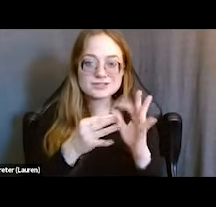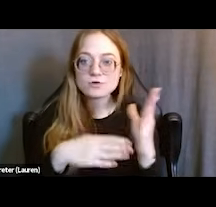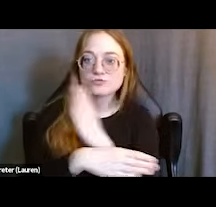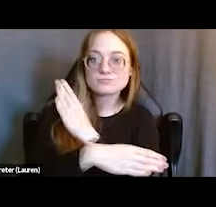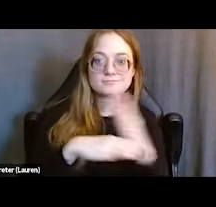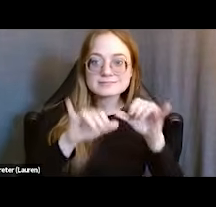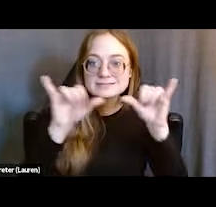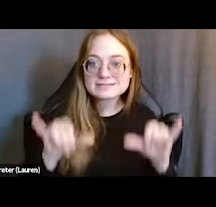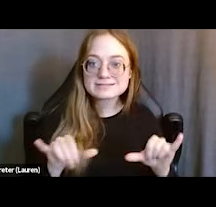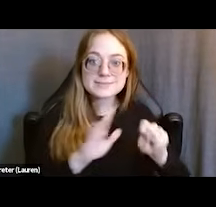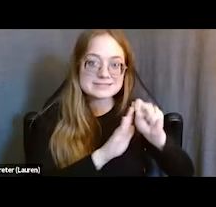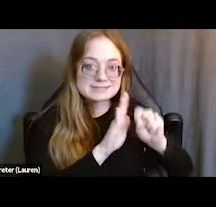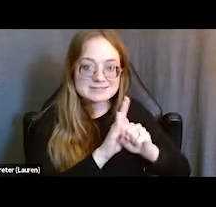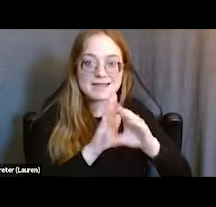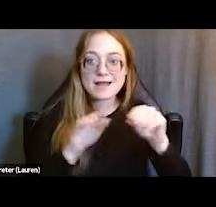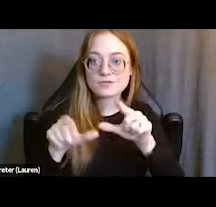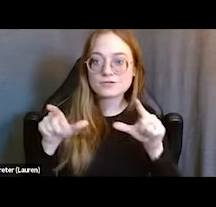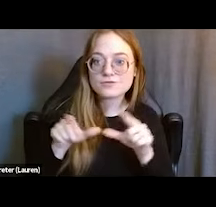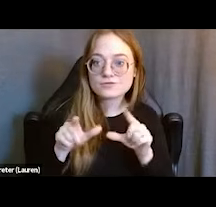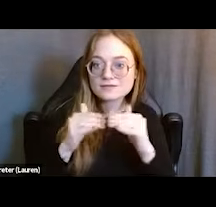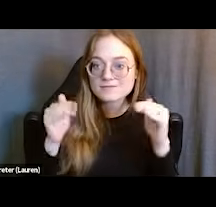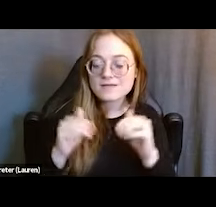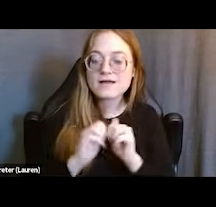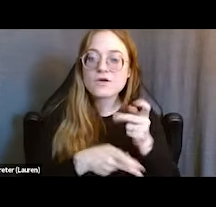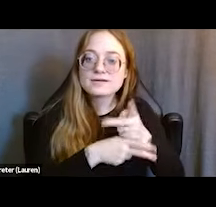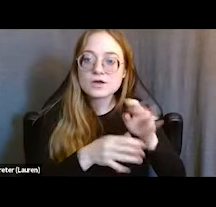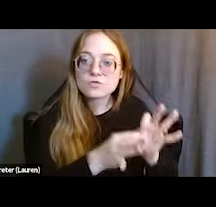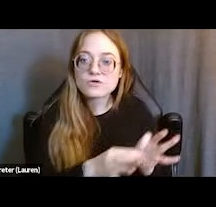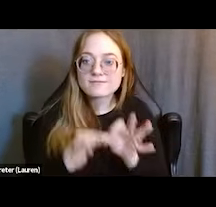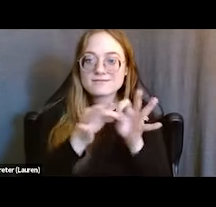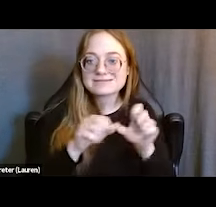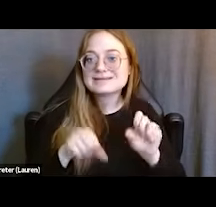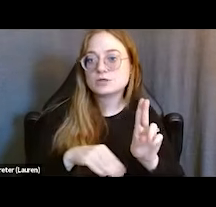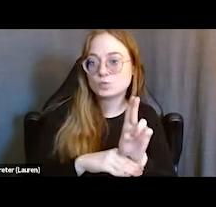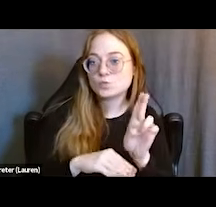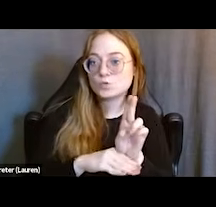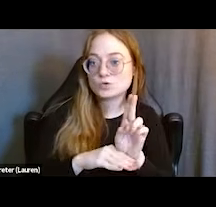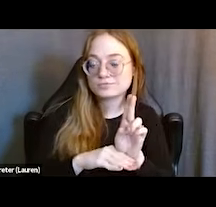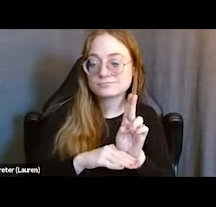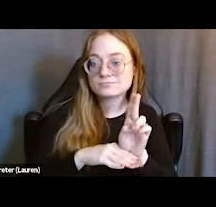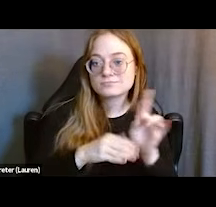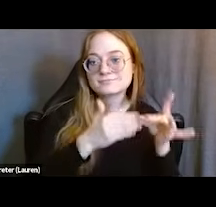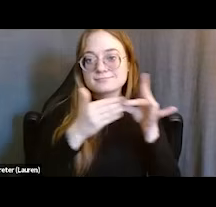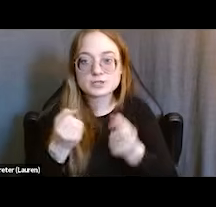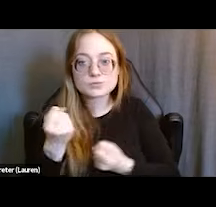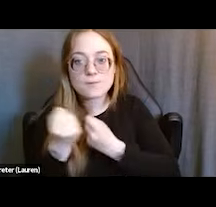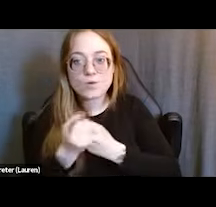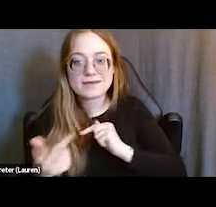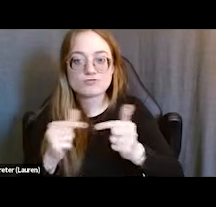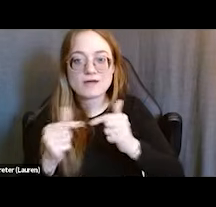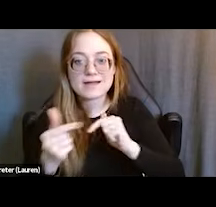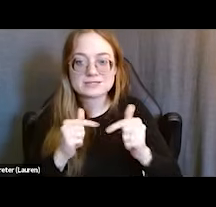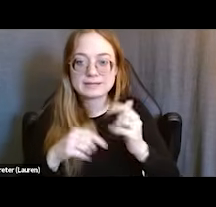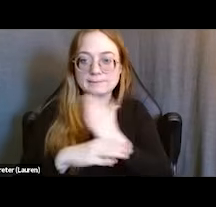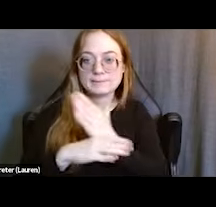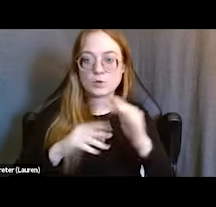the state and local level, and how care coordination can be used to support interactions among multiple